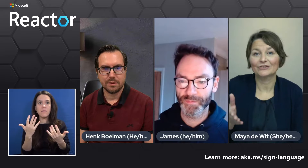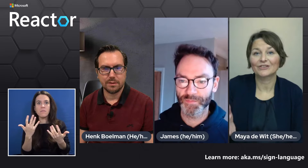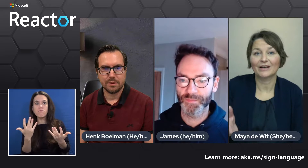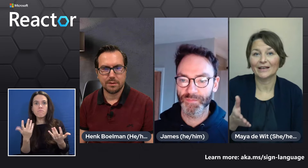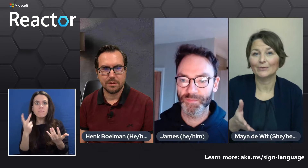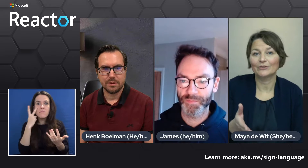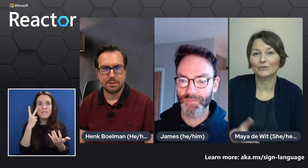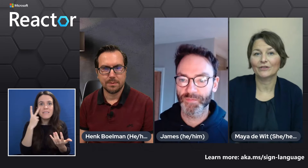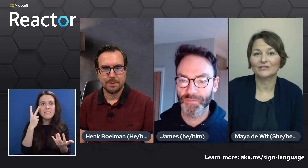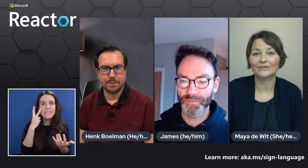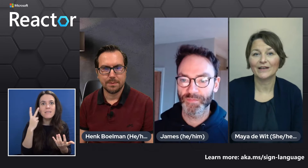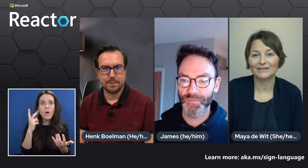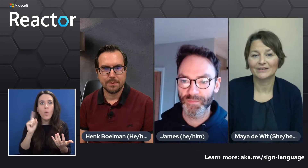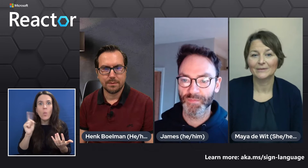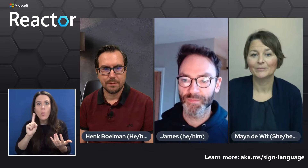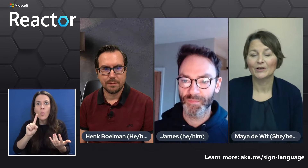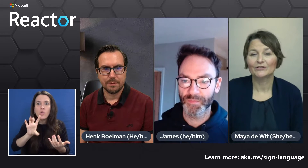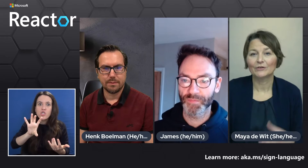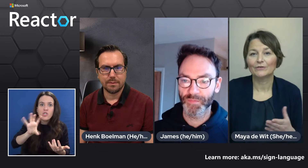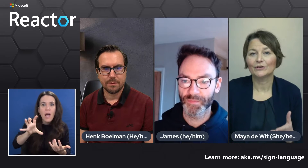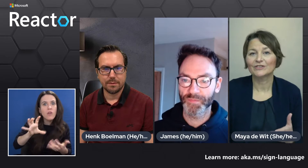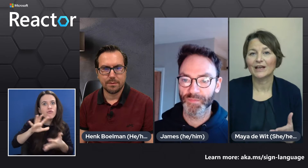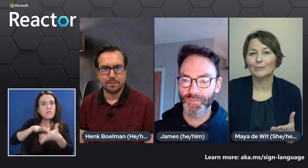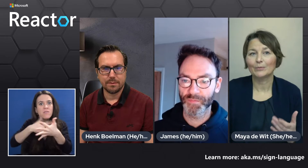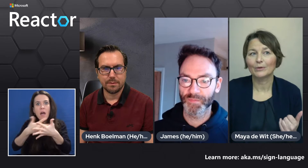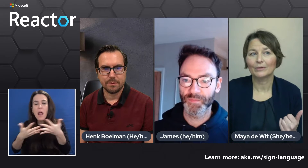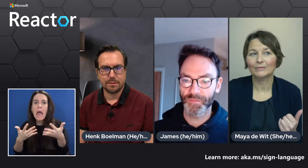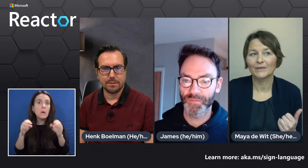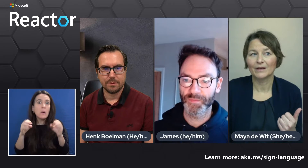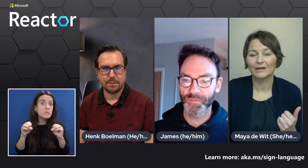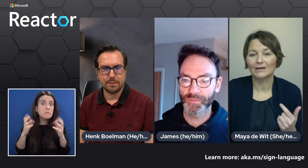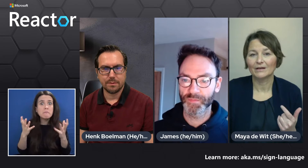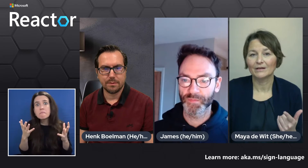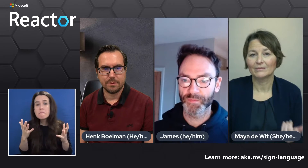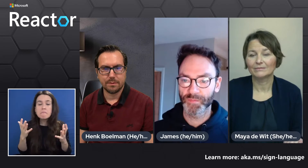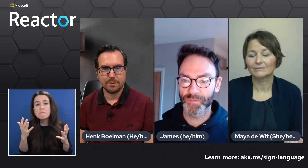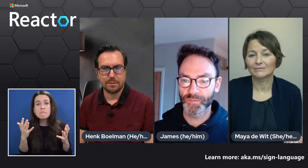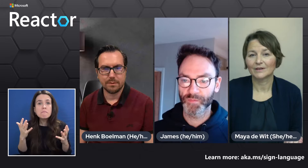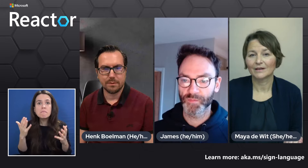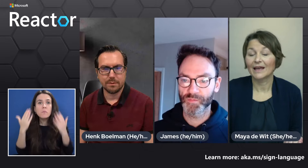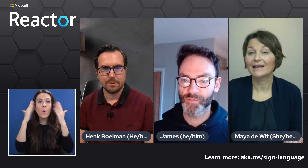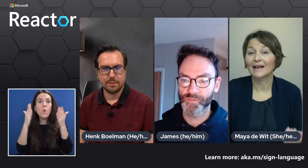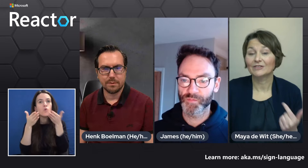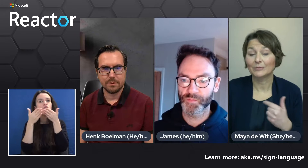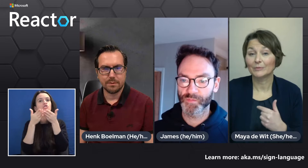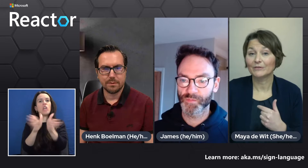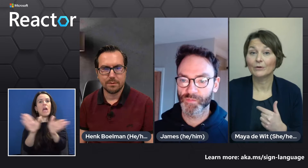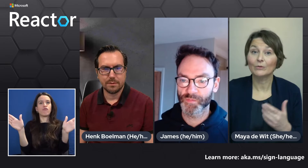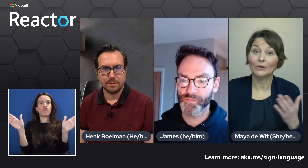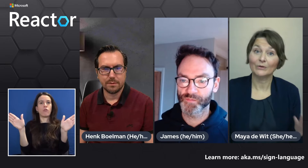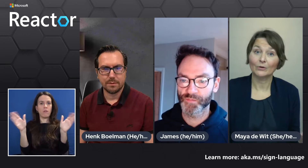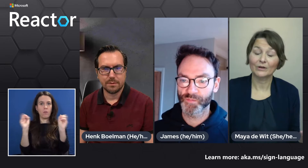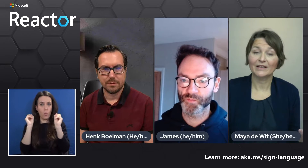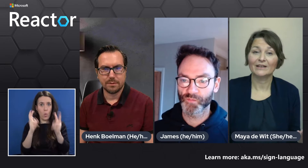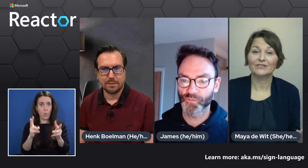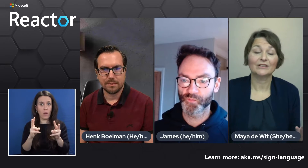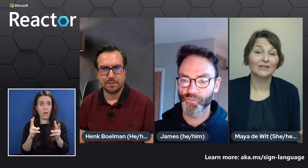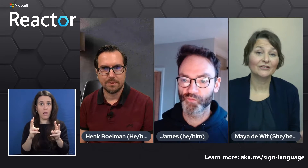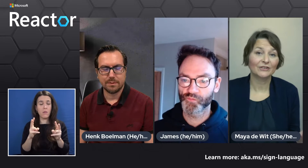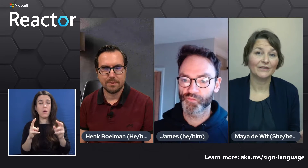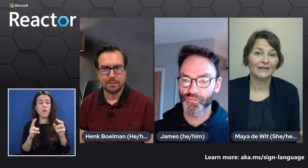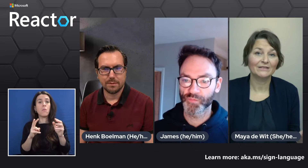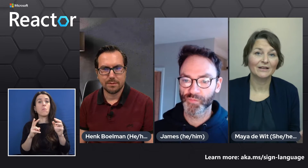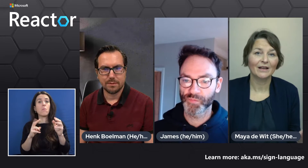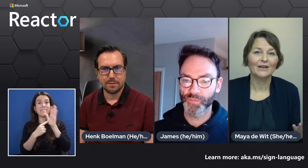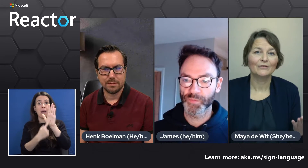national sign language for this event. So, for example, Henk asked me before, well, we're organizing a